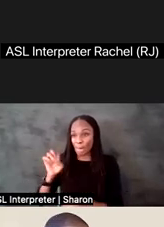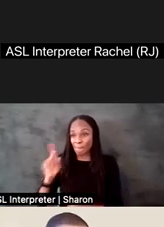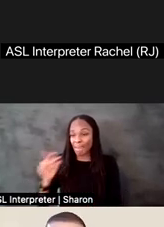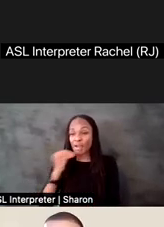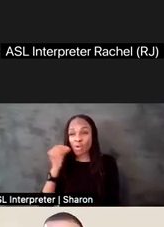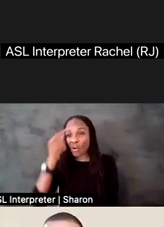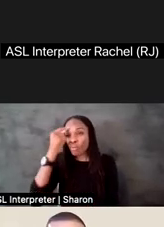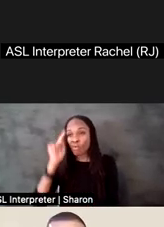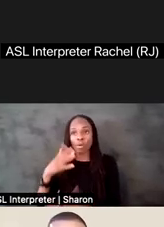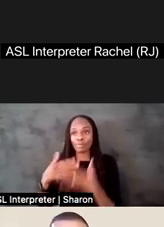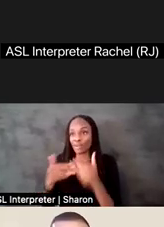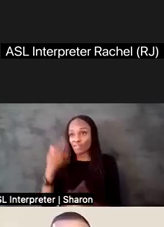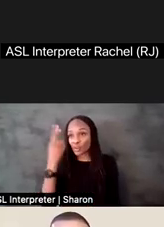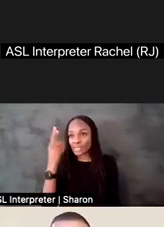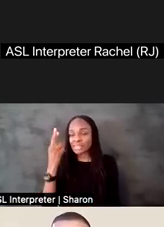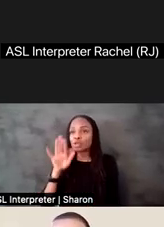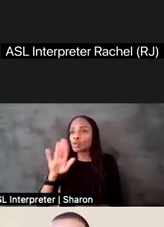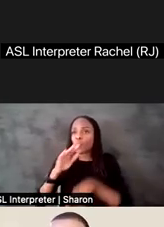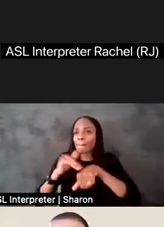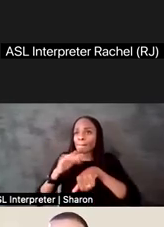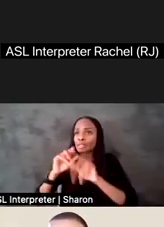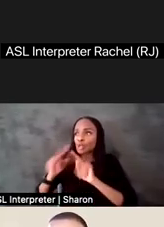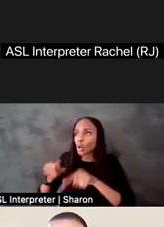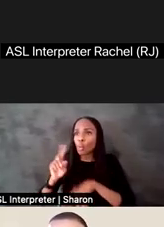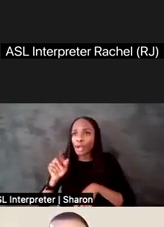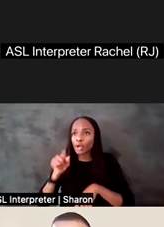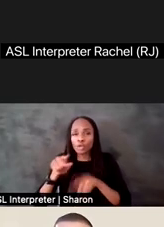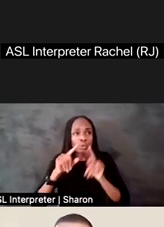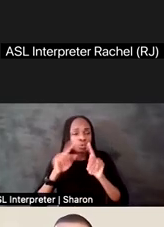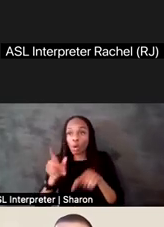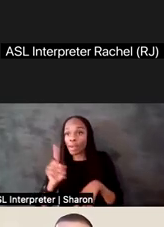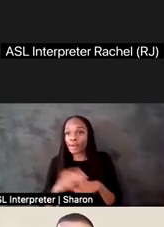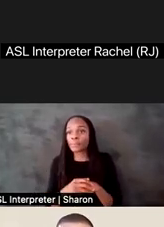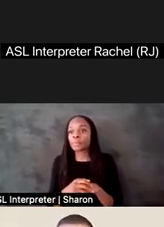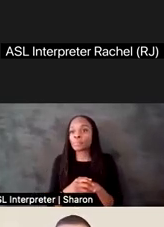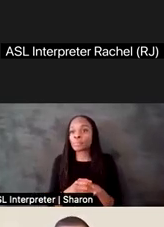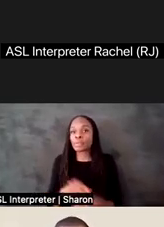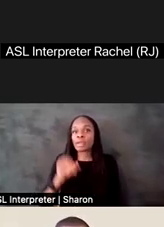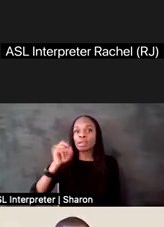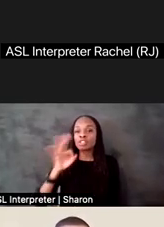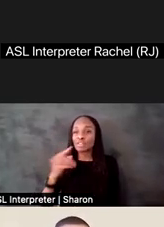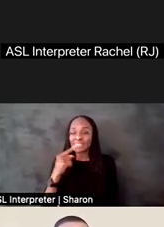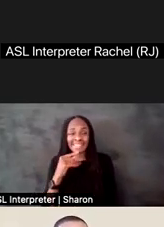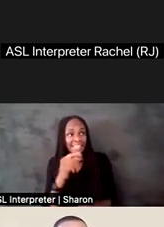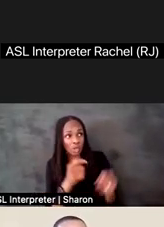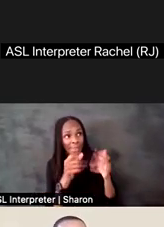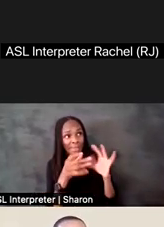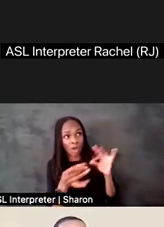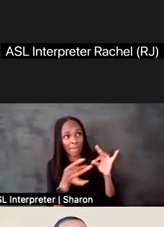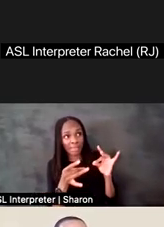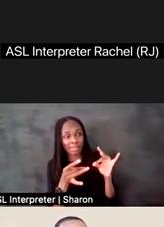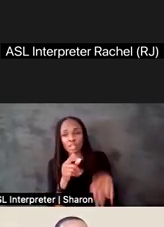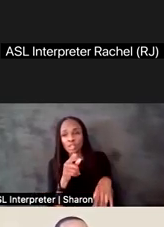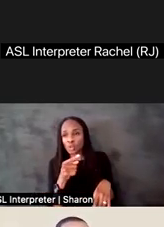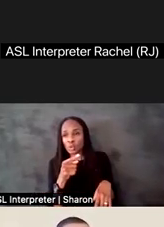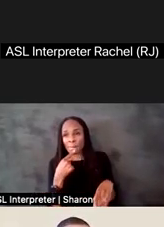reason, where would your pets go? And where would you go? Hey Ray, can I make a quick comment? Yes, please. You mentioned